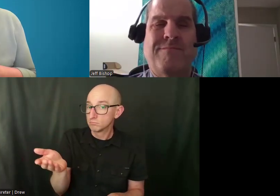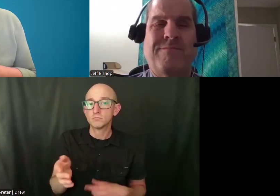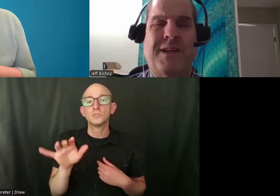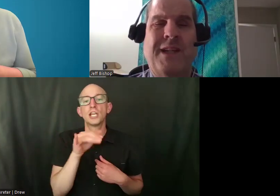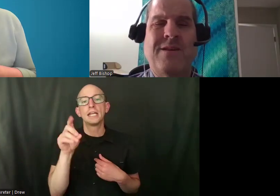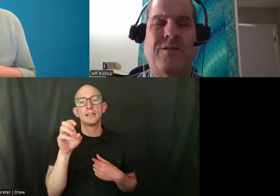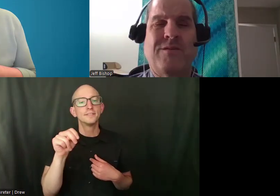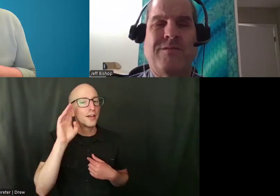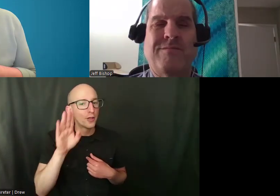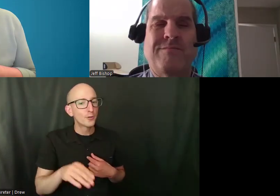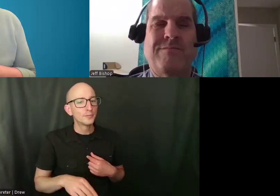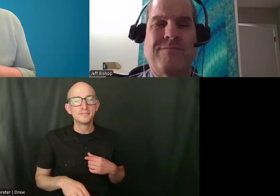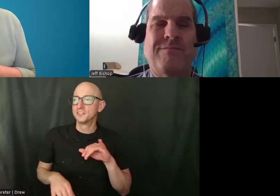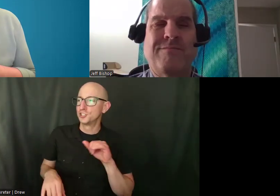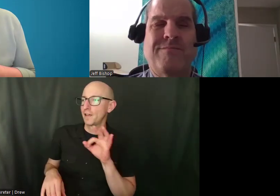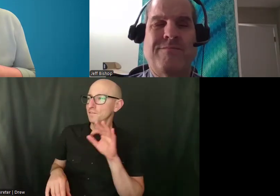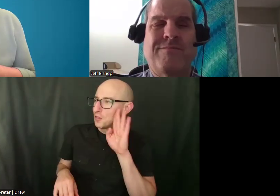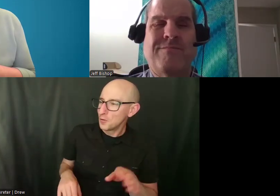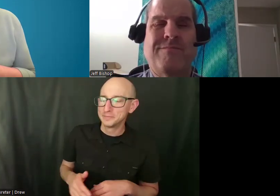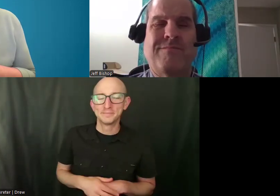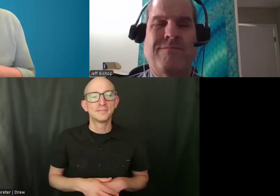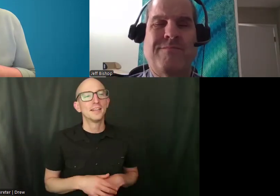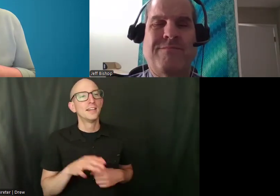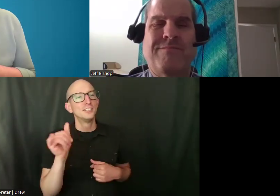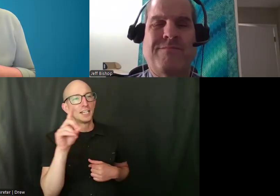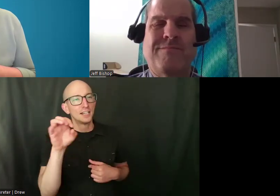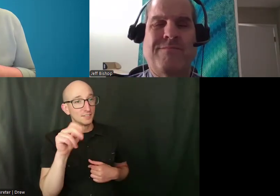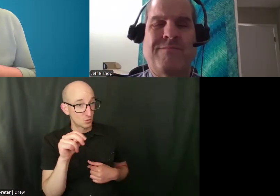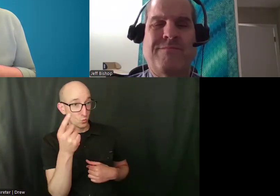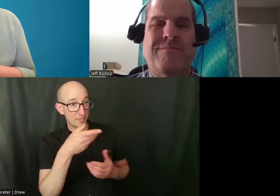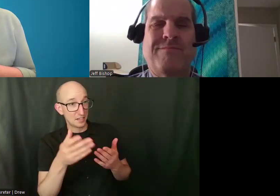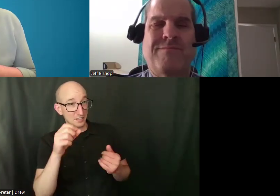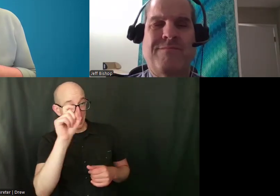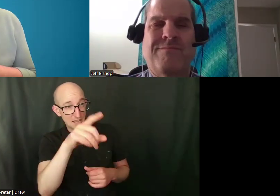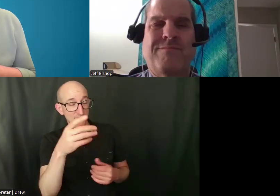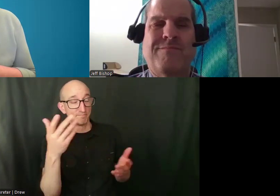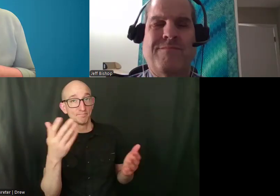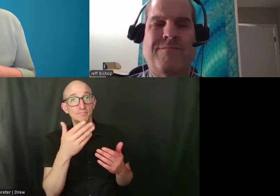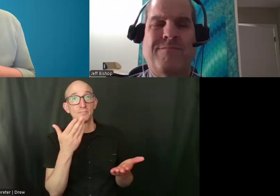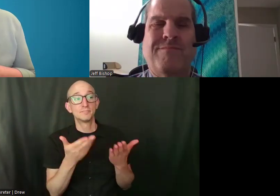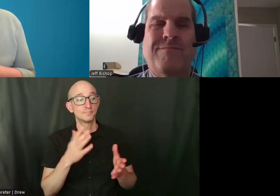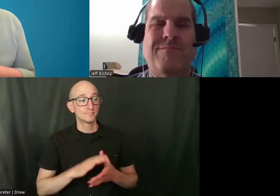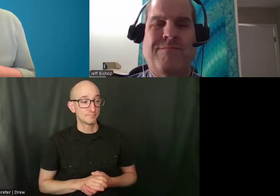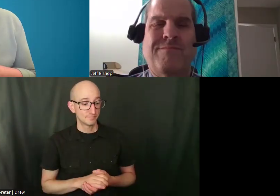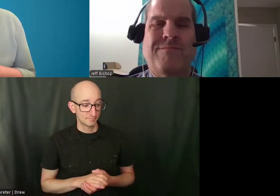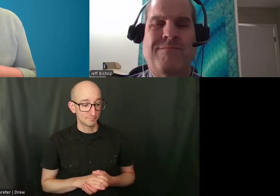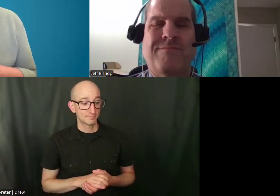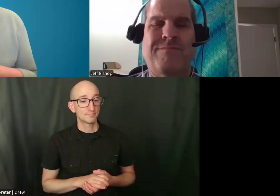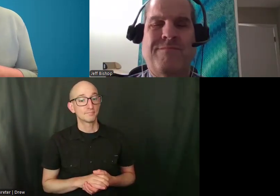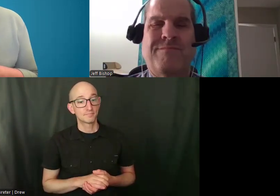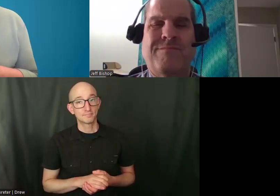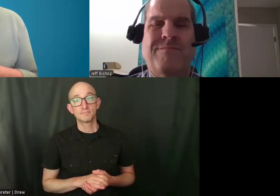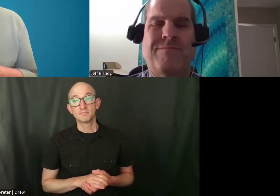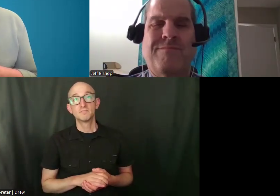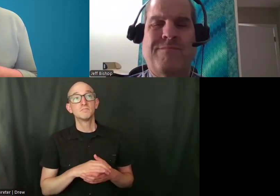Hello. Hello. So I was thinking one of the things that you could ask about is you could talk